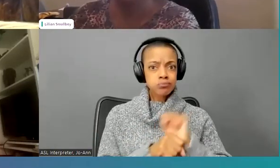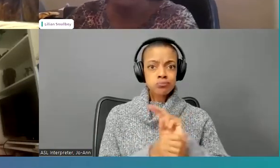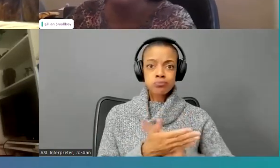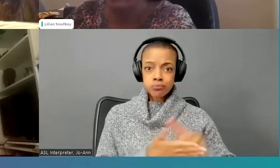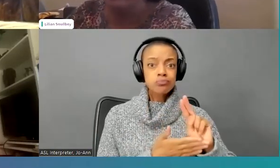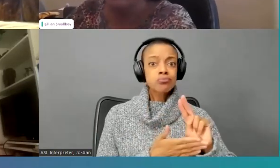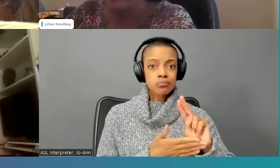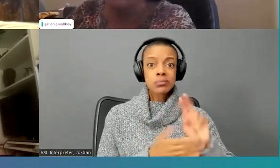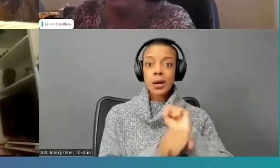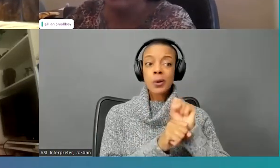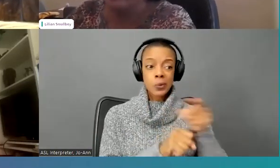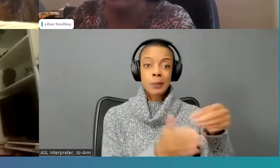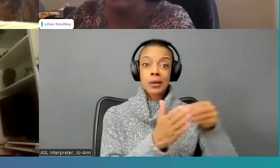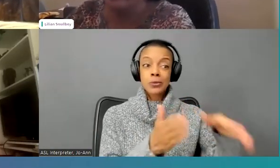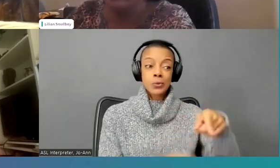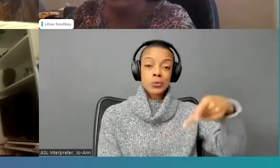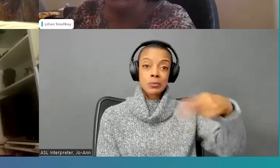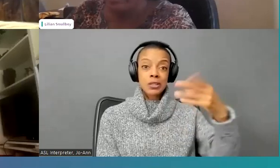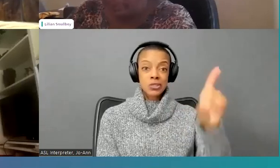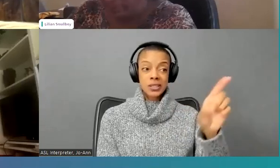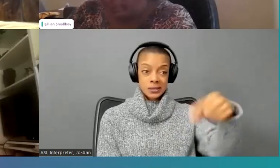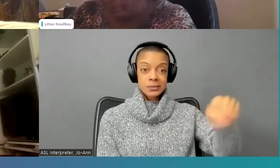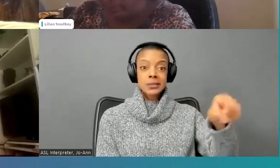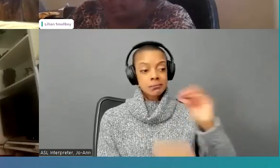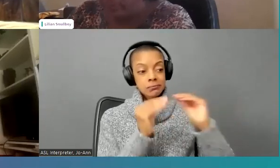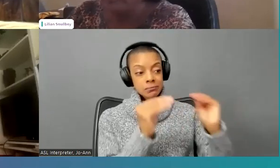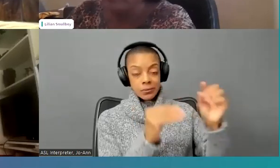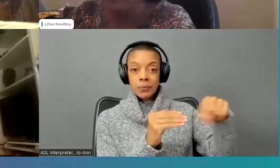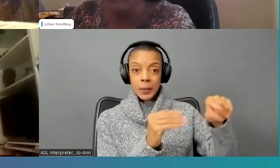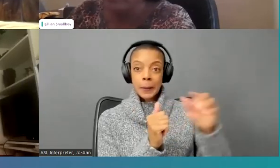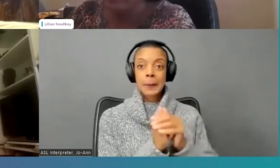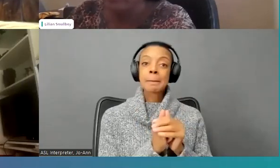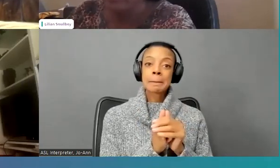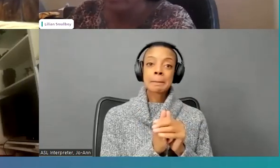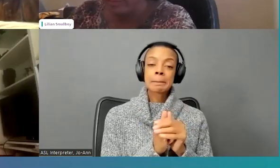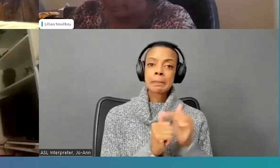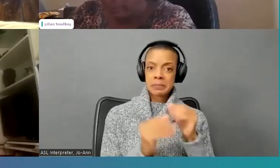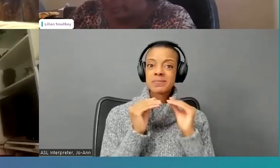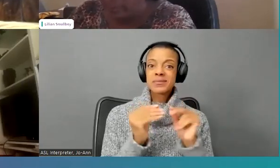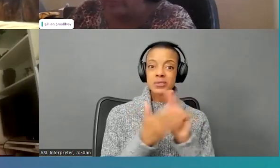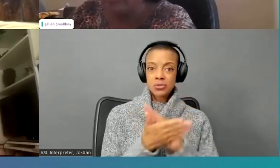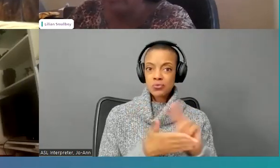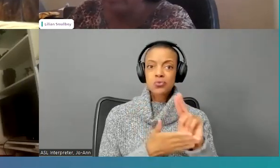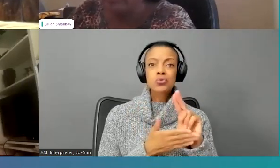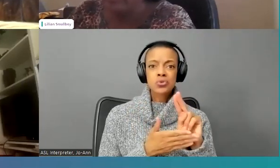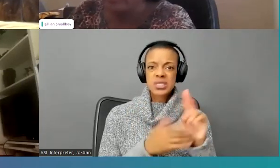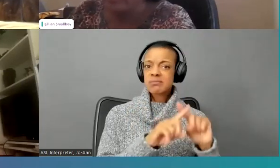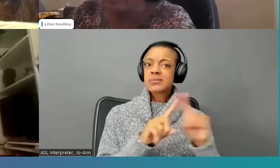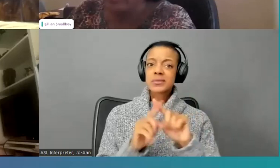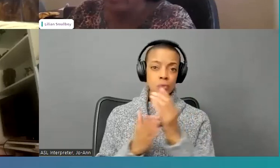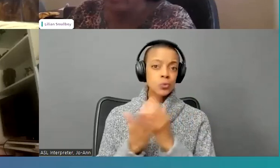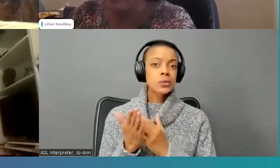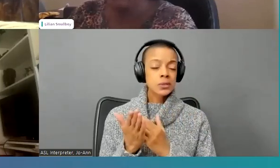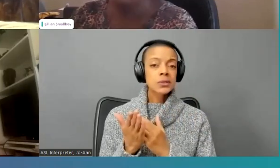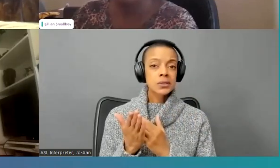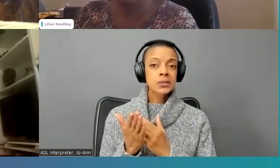PhD students, and you know, I've taught in universities in courses